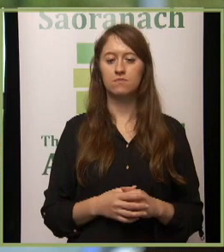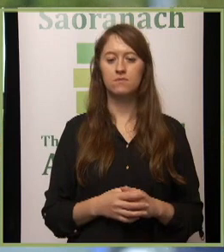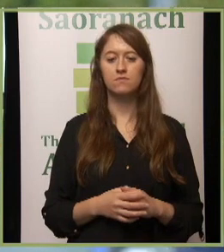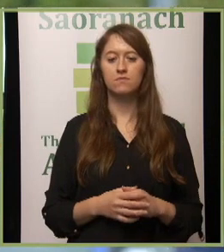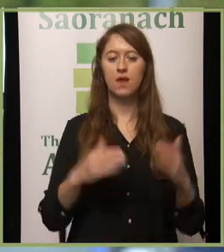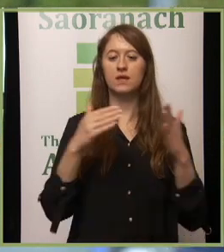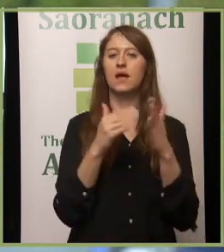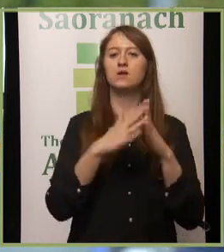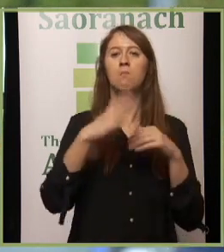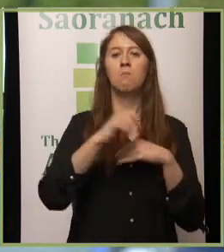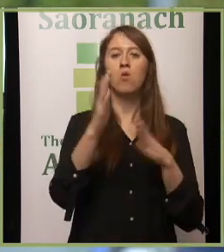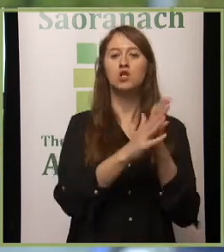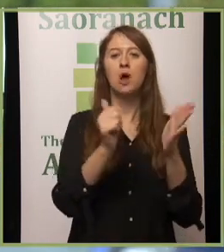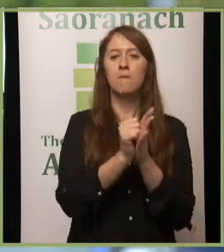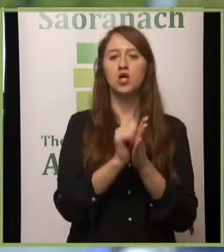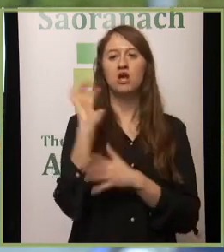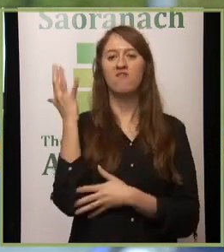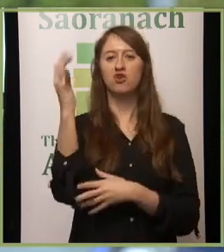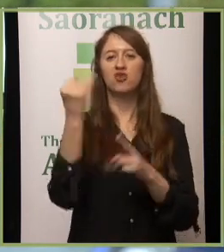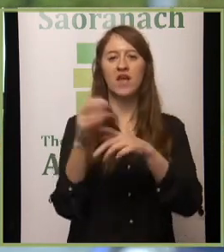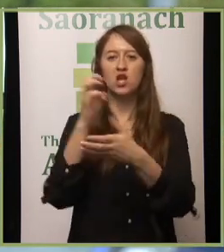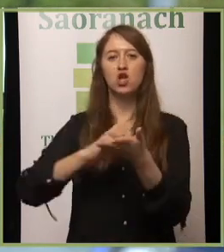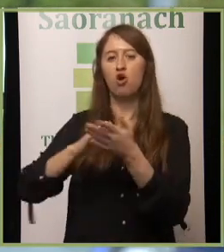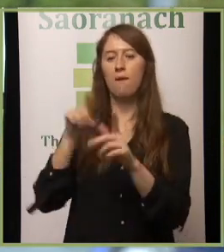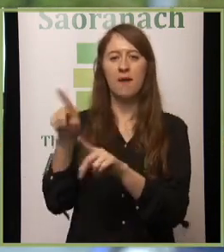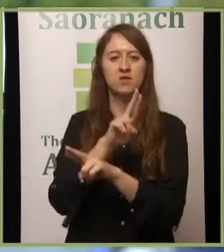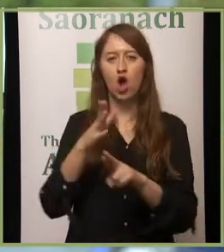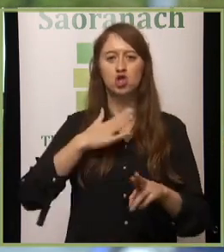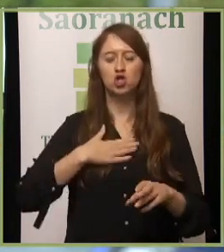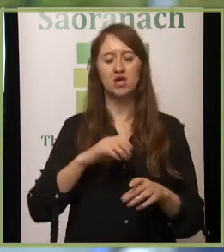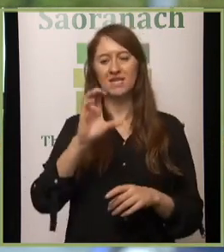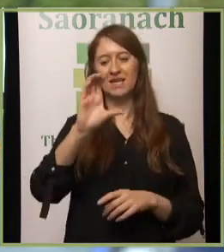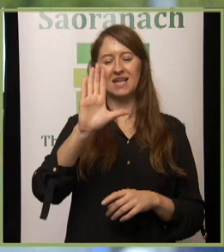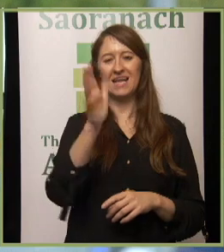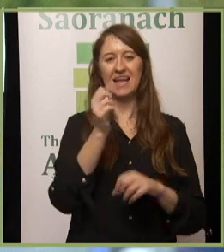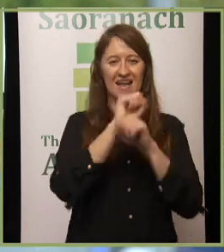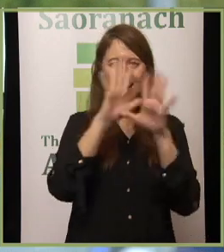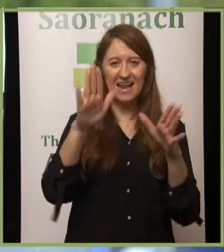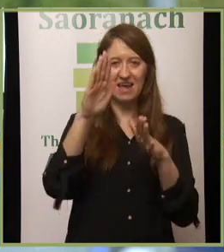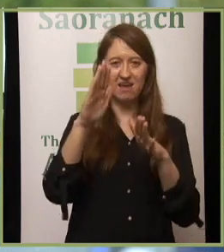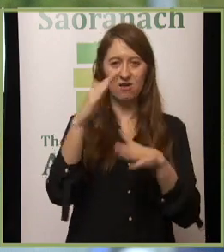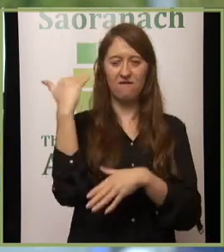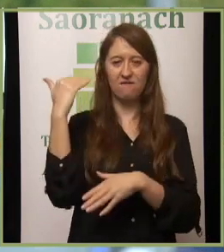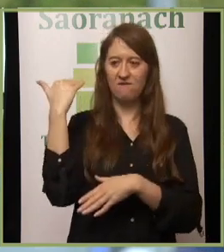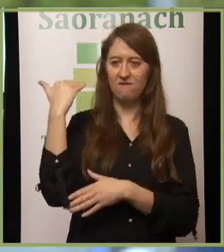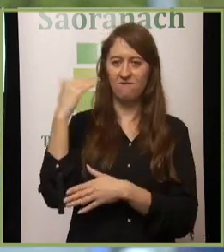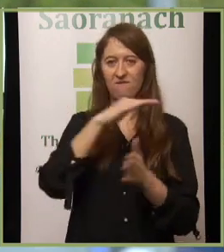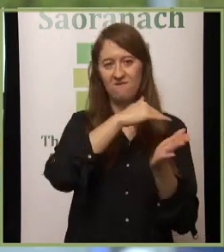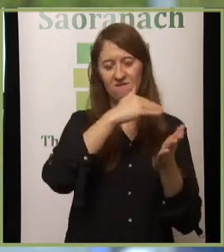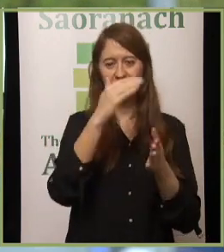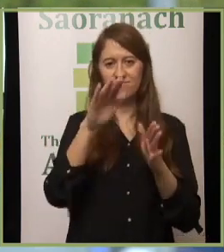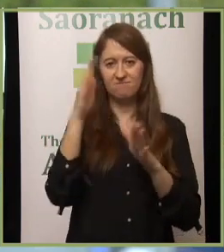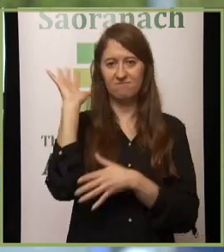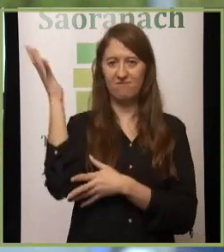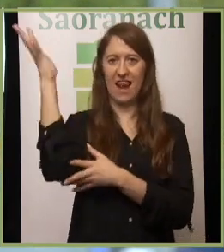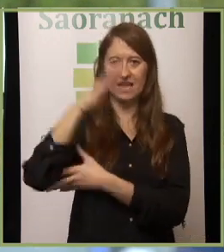Yeah, most commercial forestry in Europe isn't clear felling. It's continuous cover. We're the outlier in Europe in terms of the